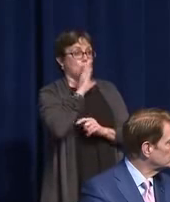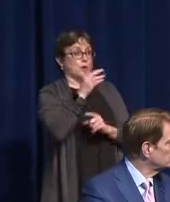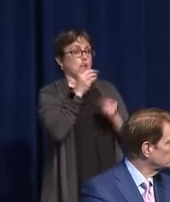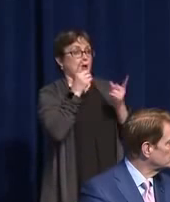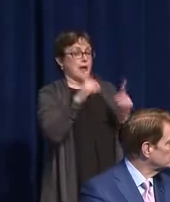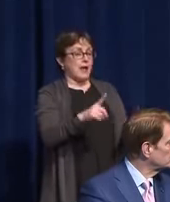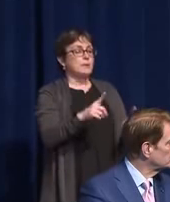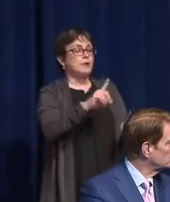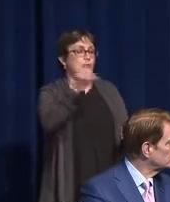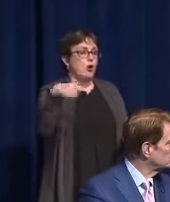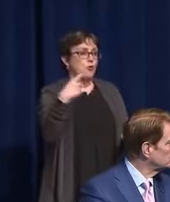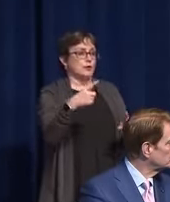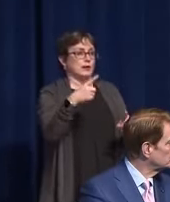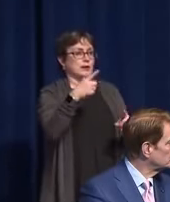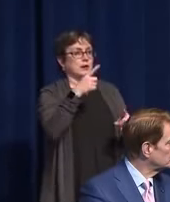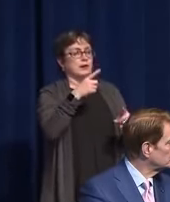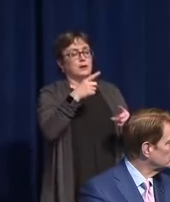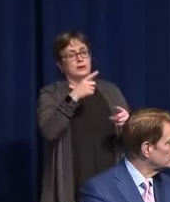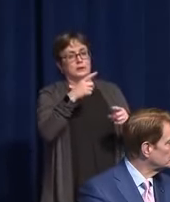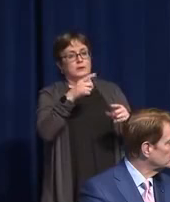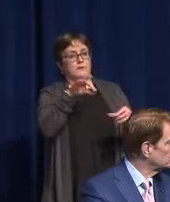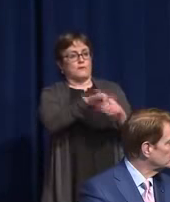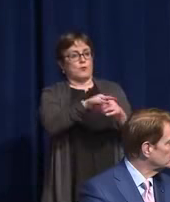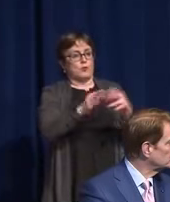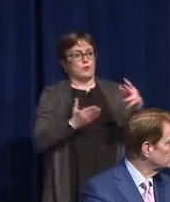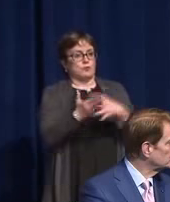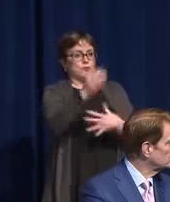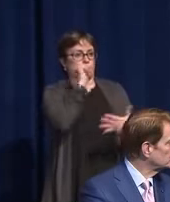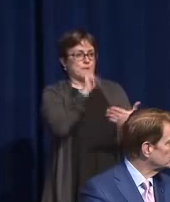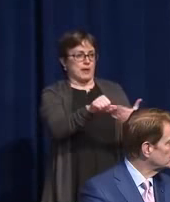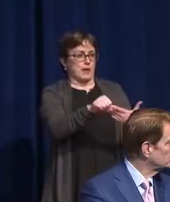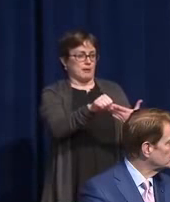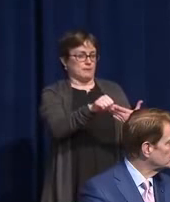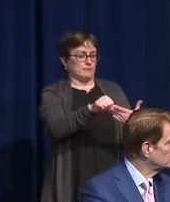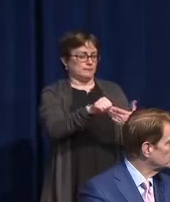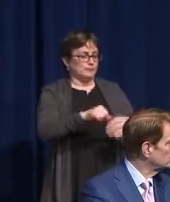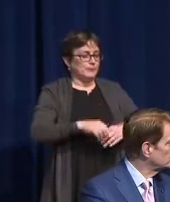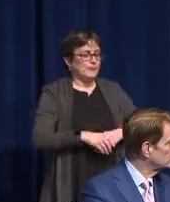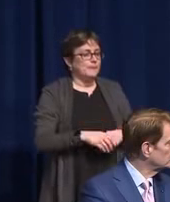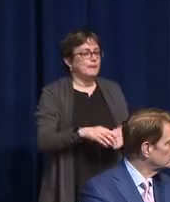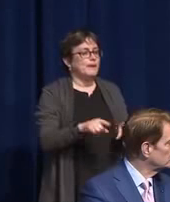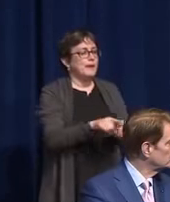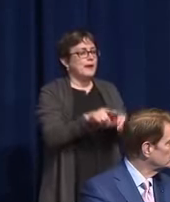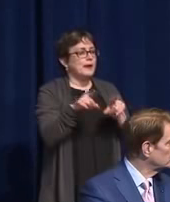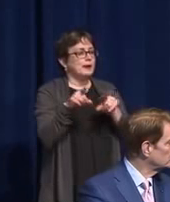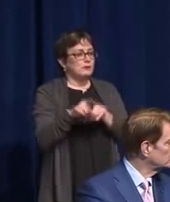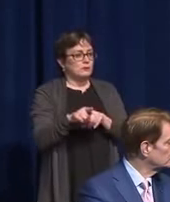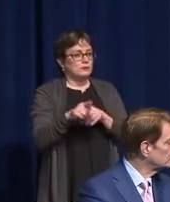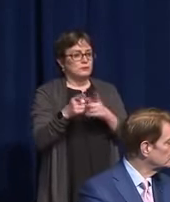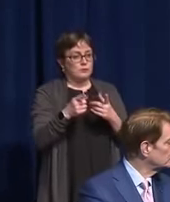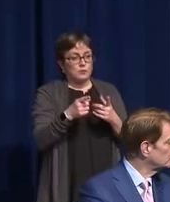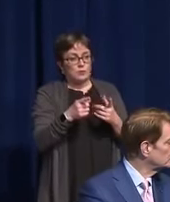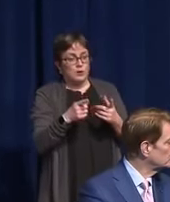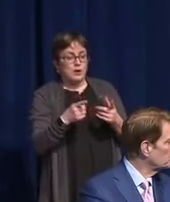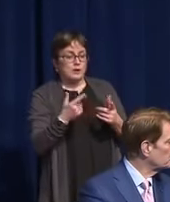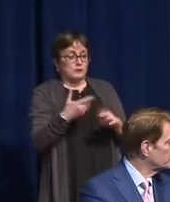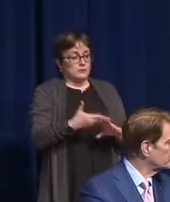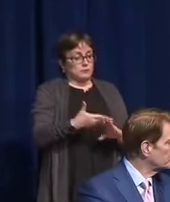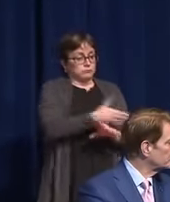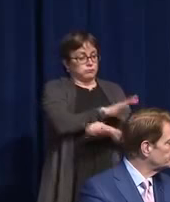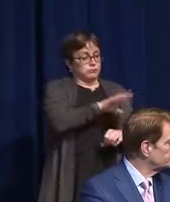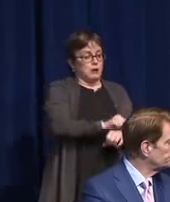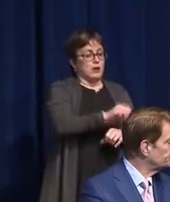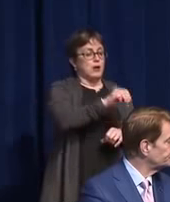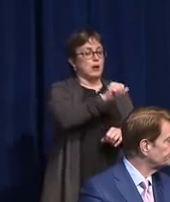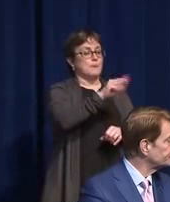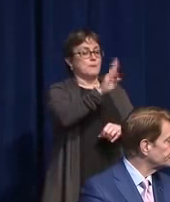mail. Moving these upcoming elections to coincide with the previously scheduled May 12th elections